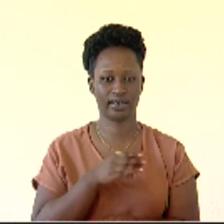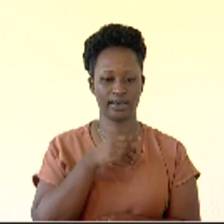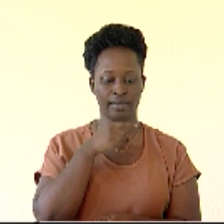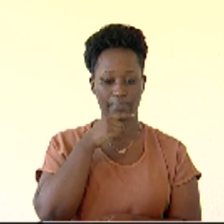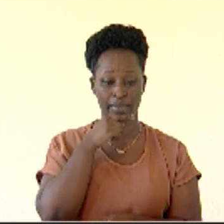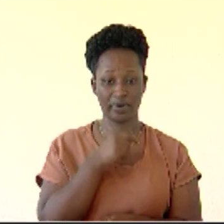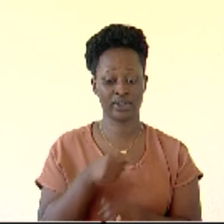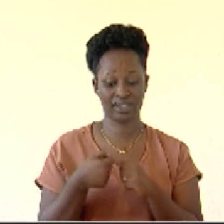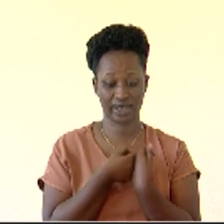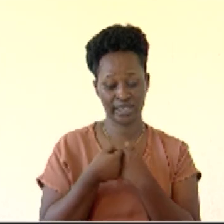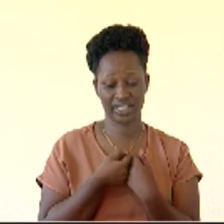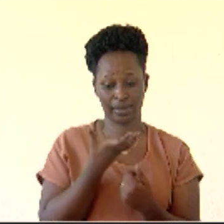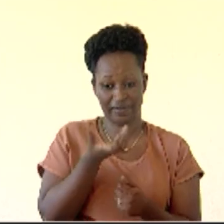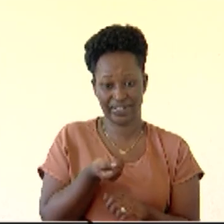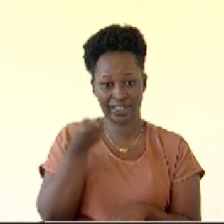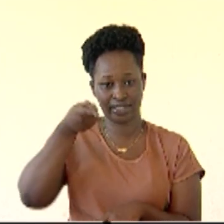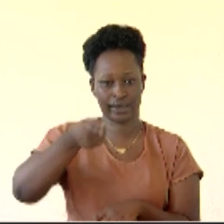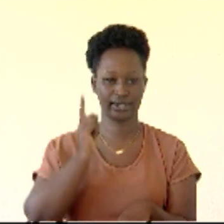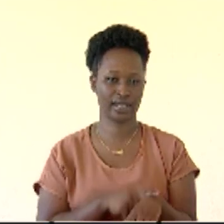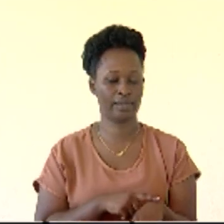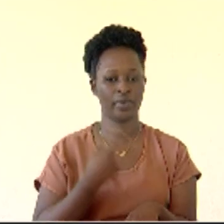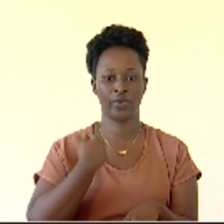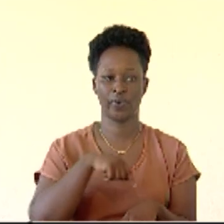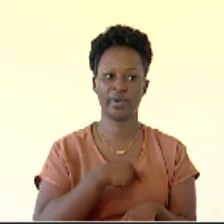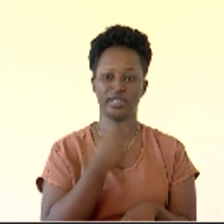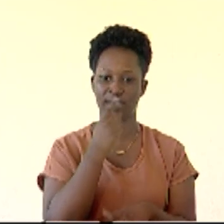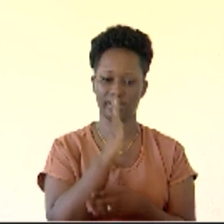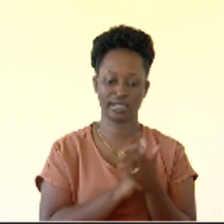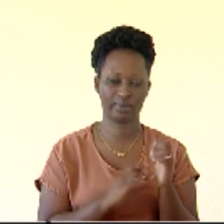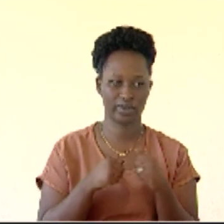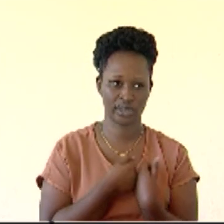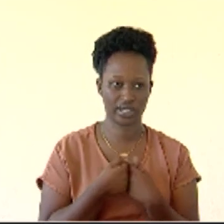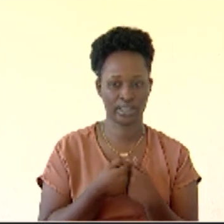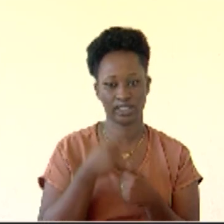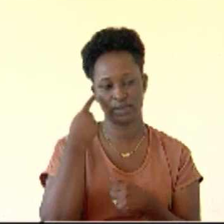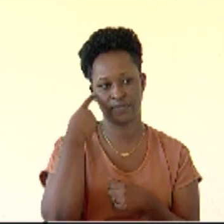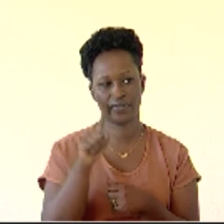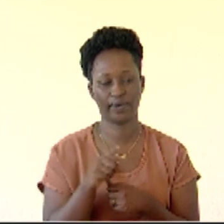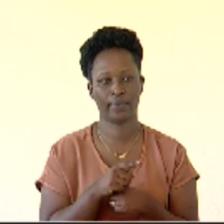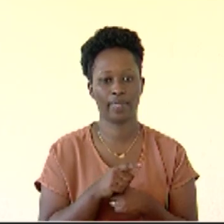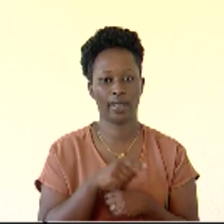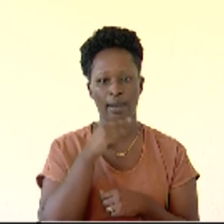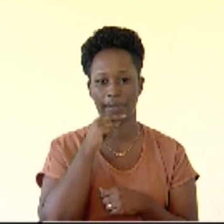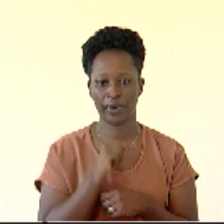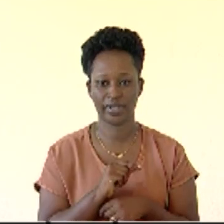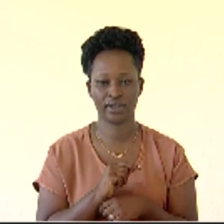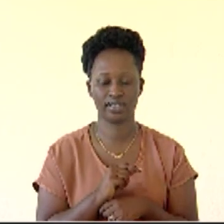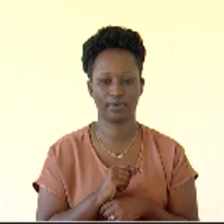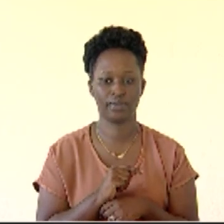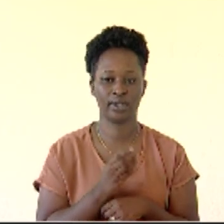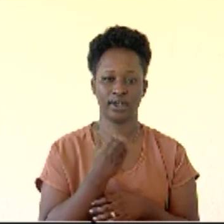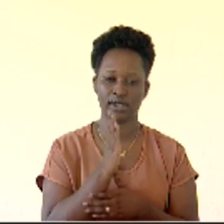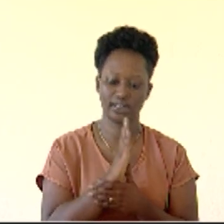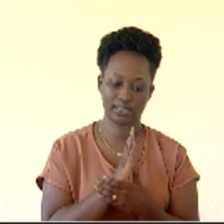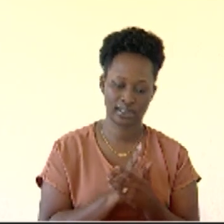Do you know that? So we said some of the challenges. For the case of the boys, there is some